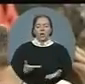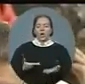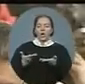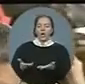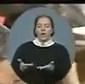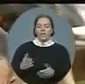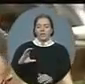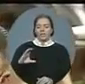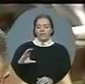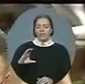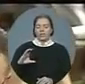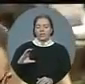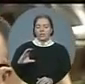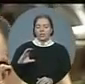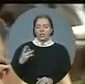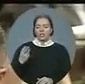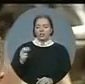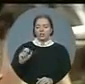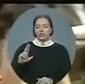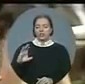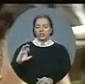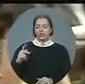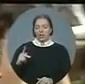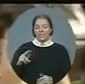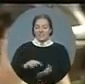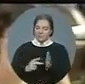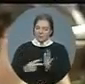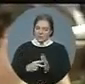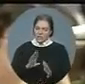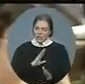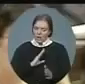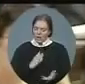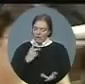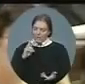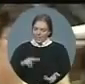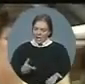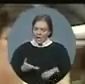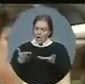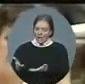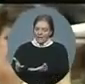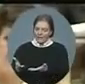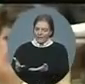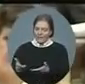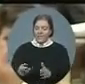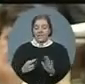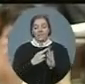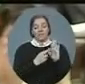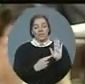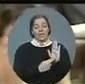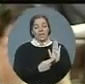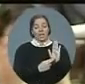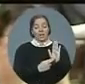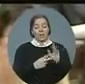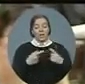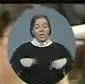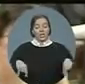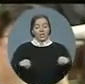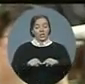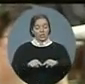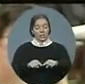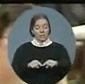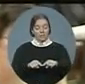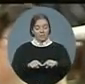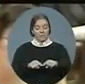So an offer was made. But the standing orders of this House say any offer of money or advantage is a high